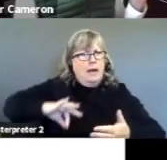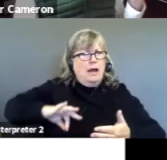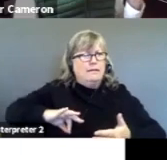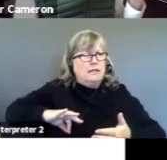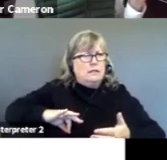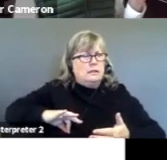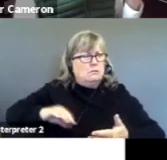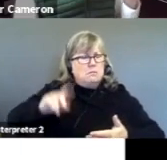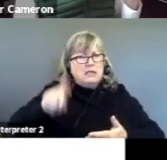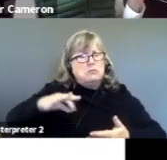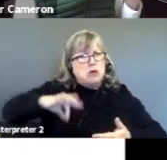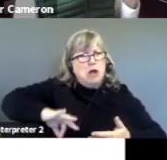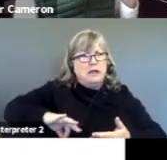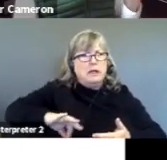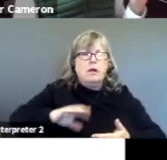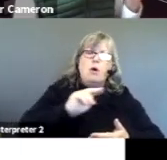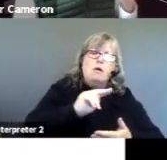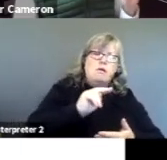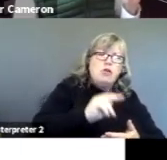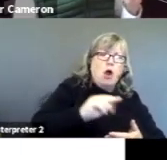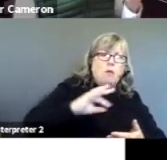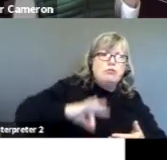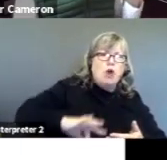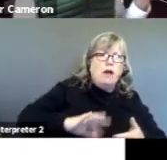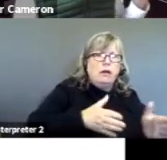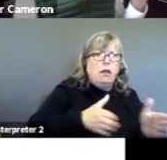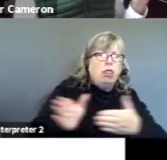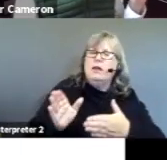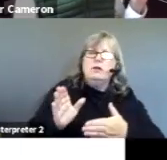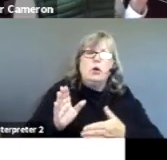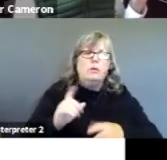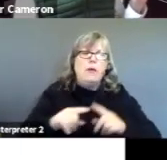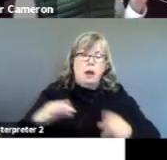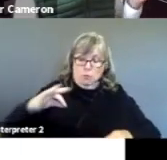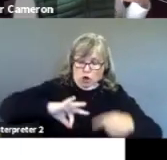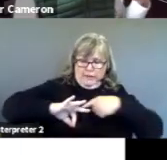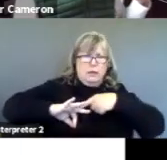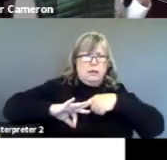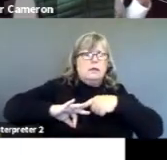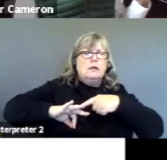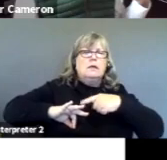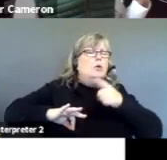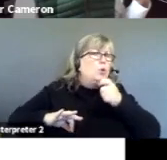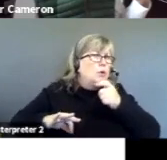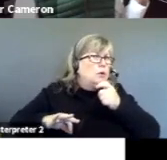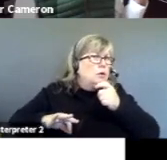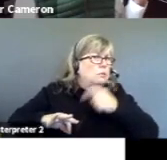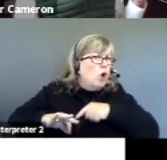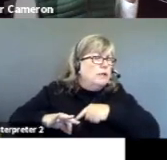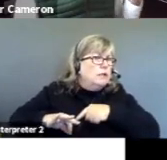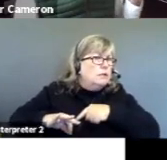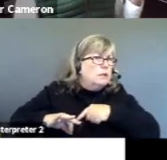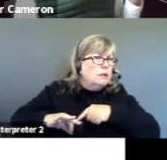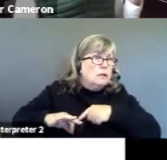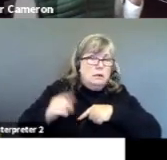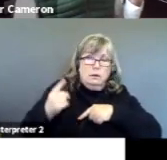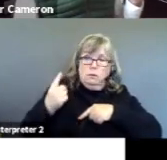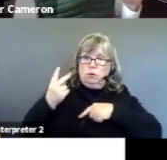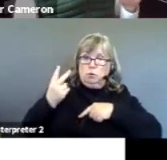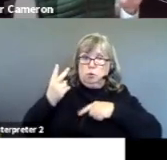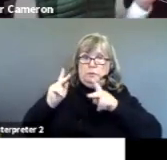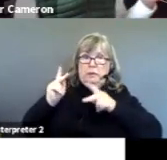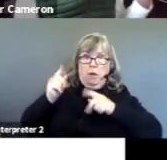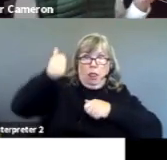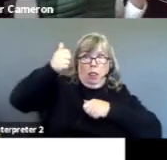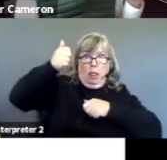non-profit. It's about who controls the profit, who benefits by it. Is the wealth concentrated at the